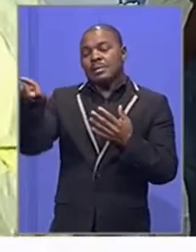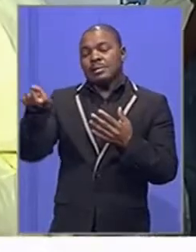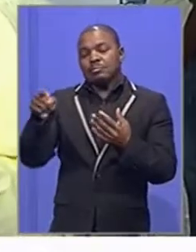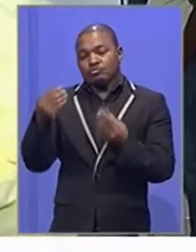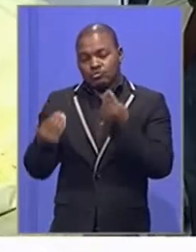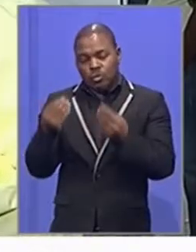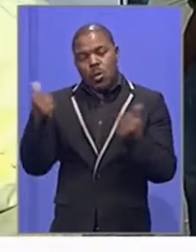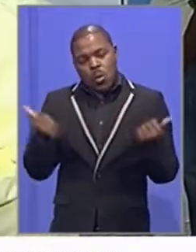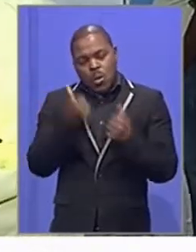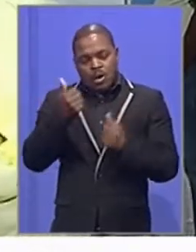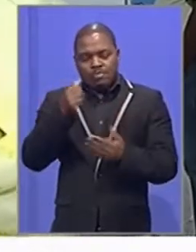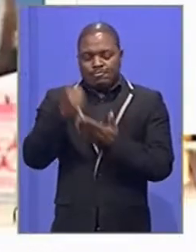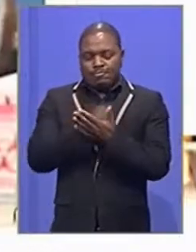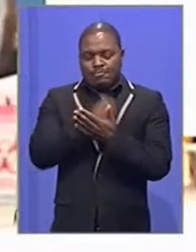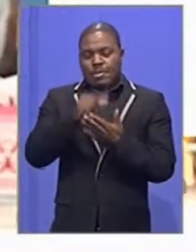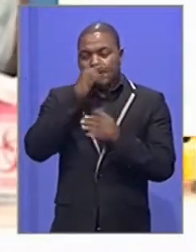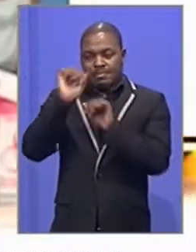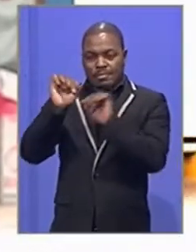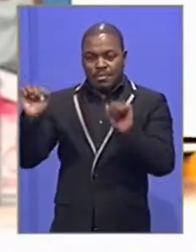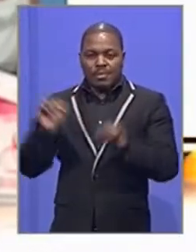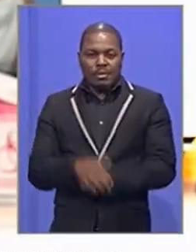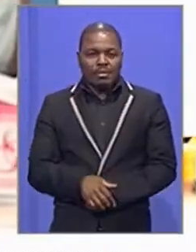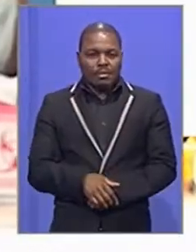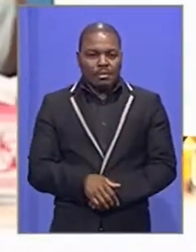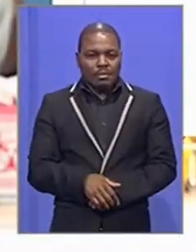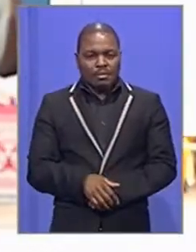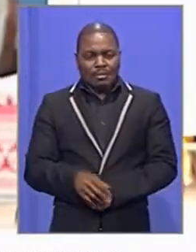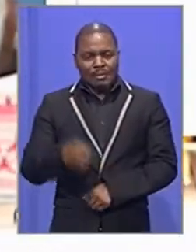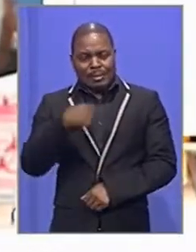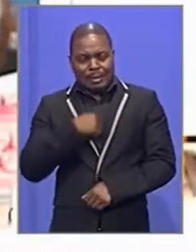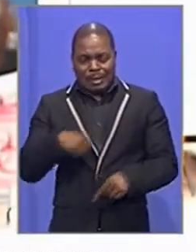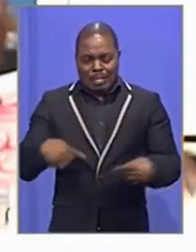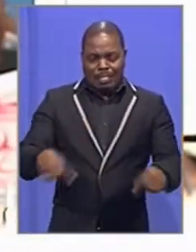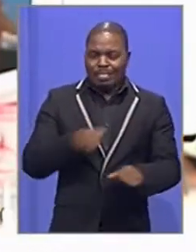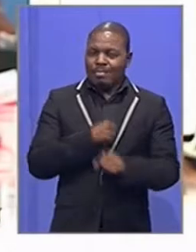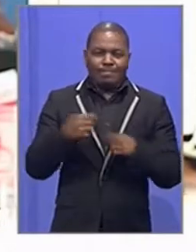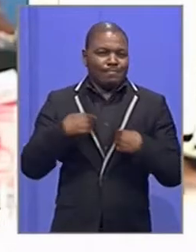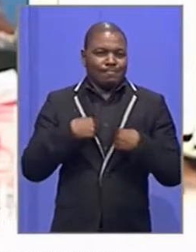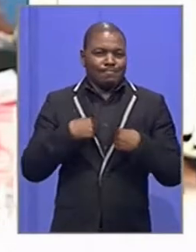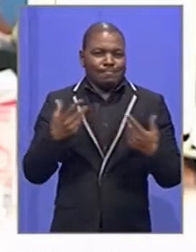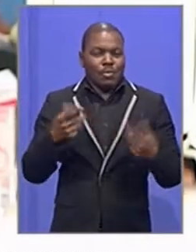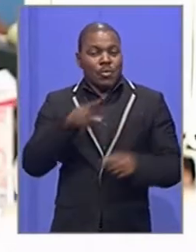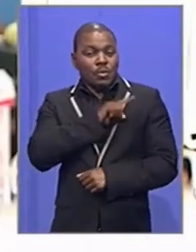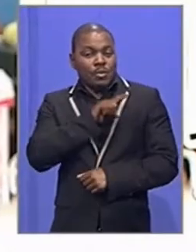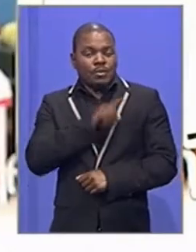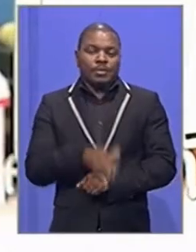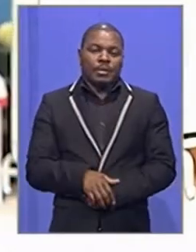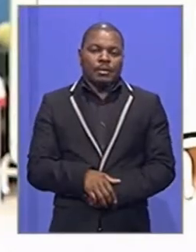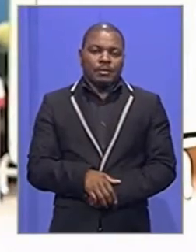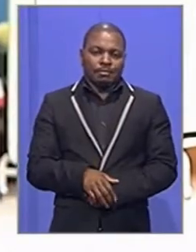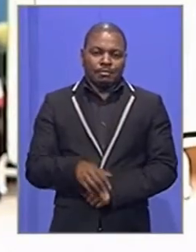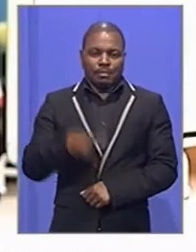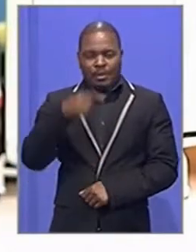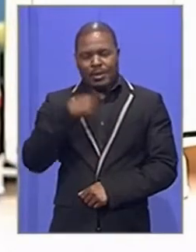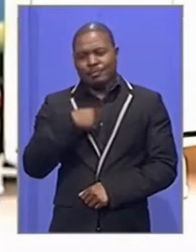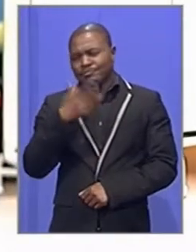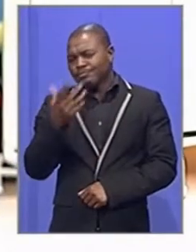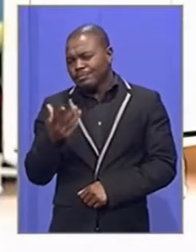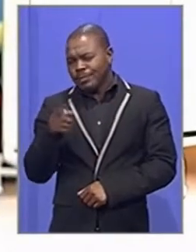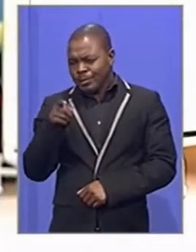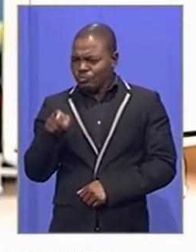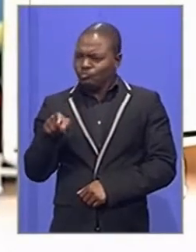lenaneong la go entiwa. I was not feeling scared because it is